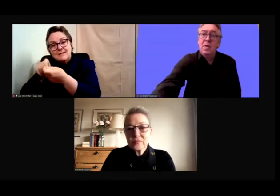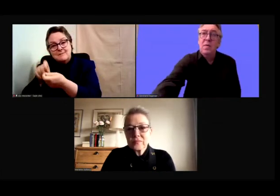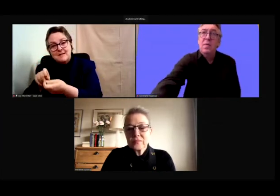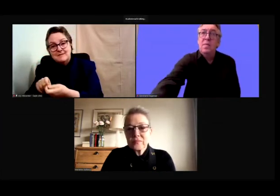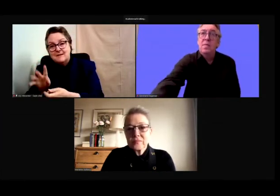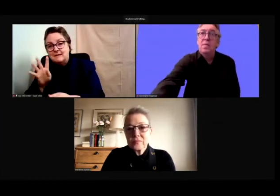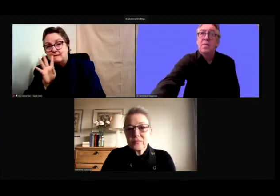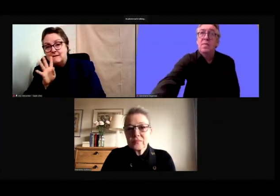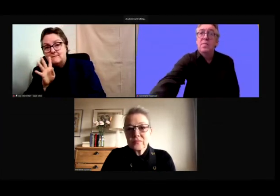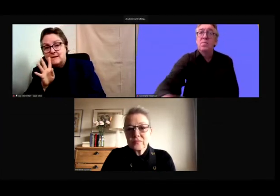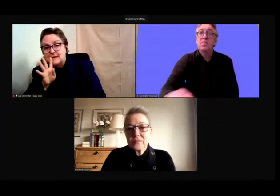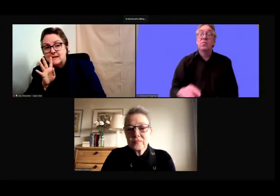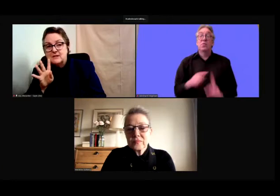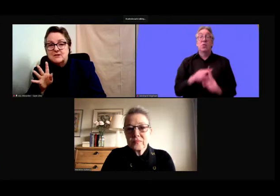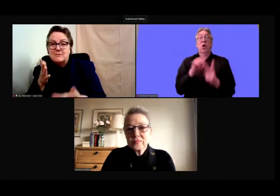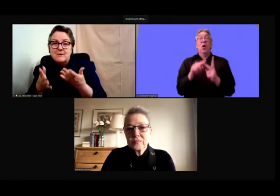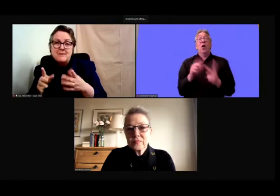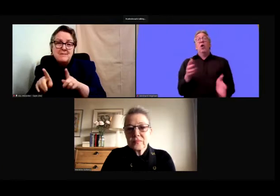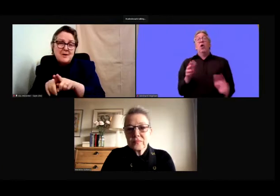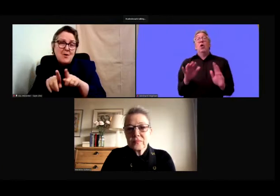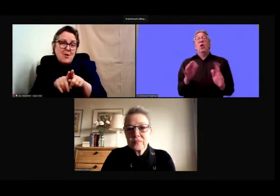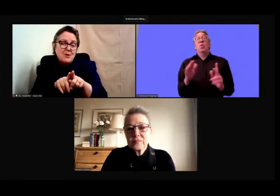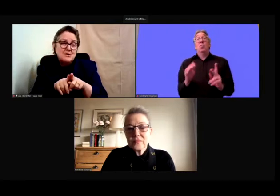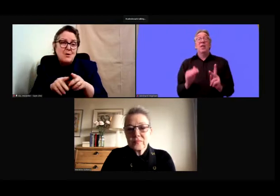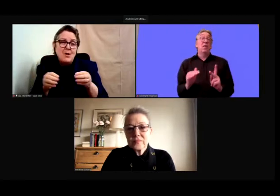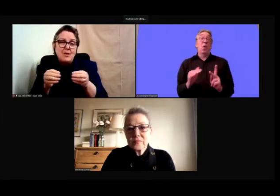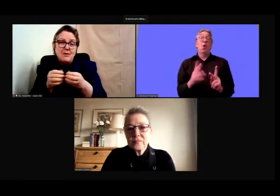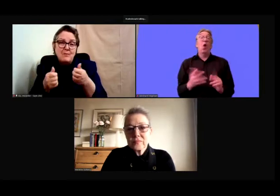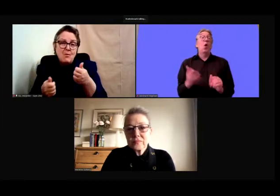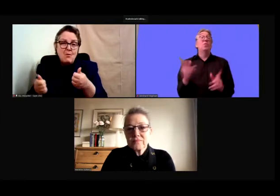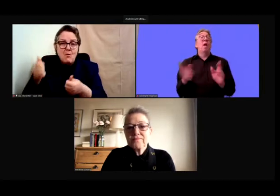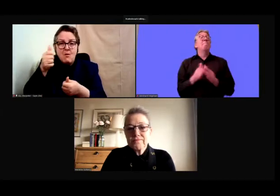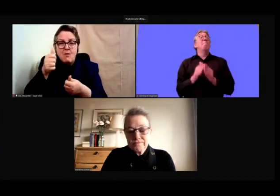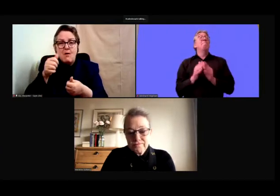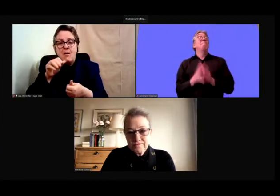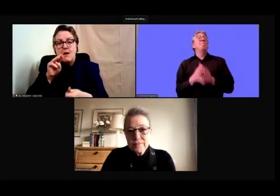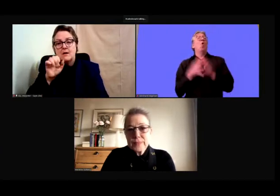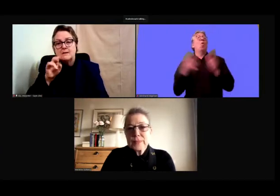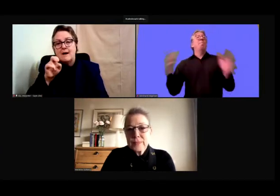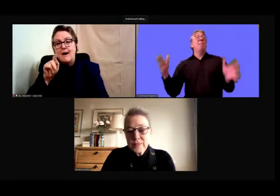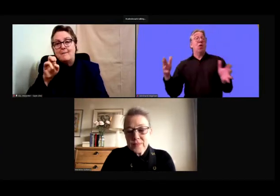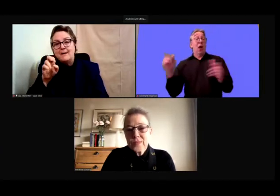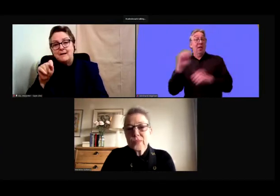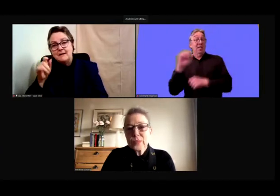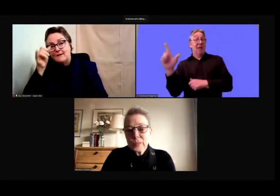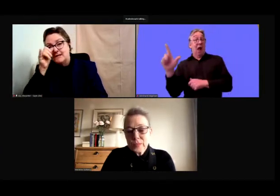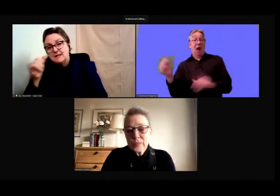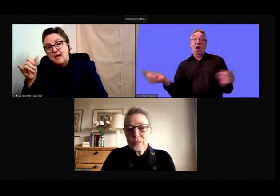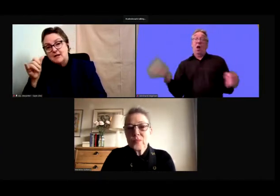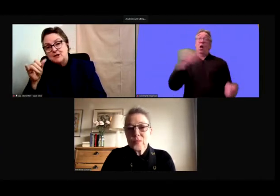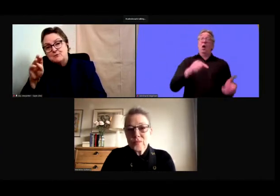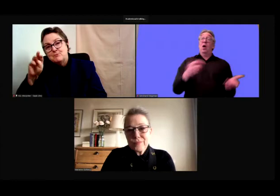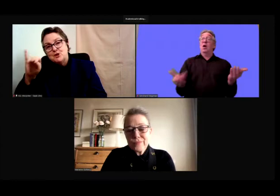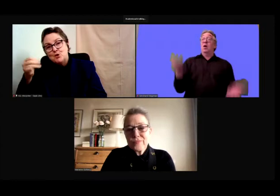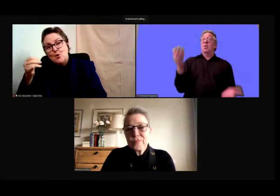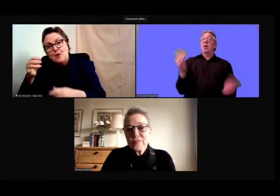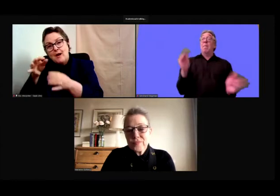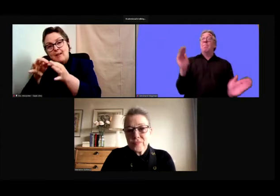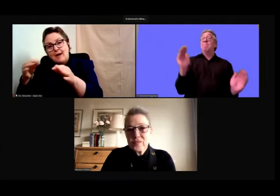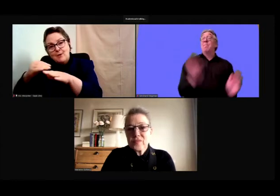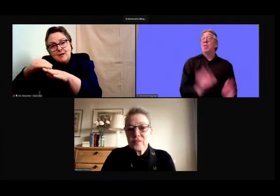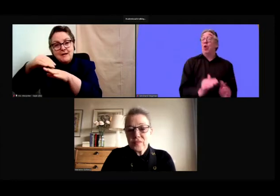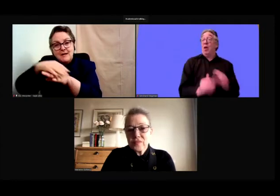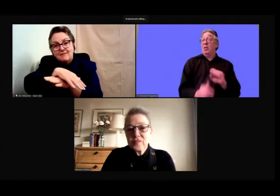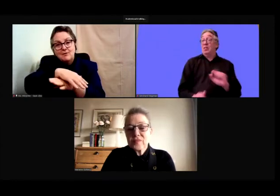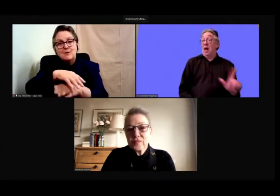also the more dominant and majority language Dutch then influencing back down the NGT